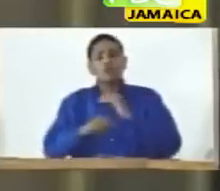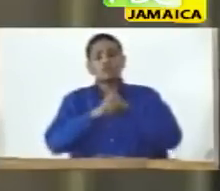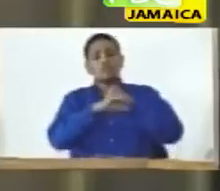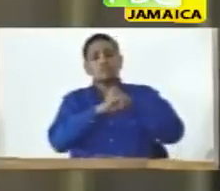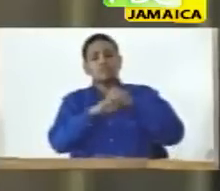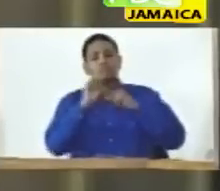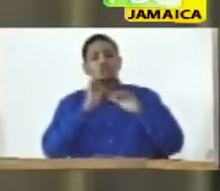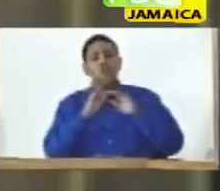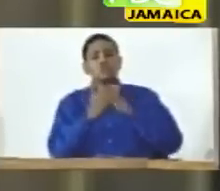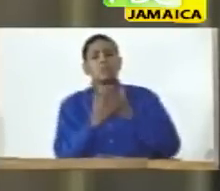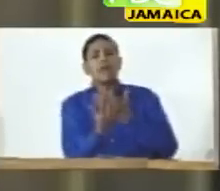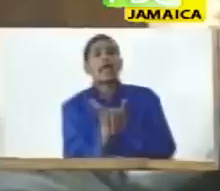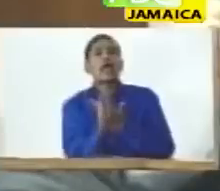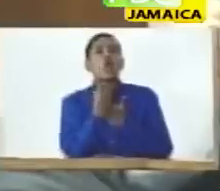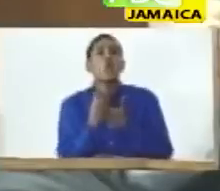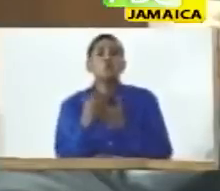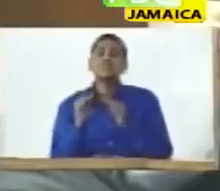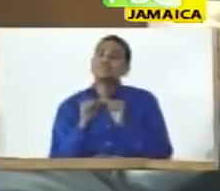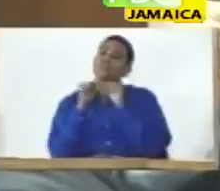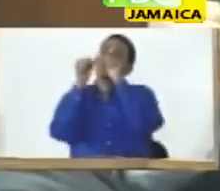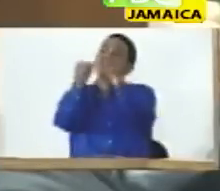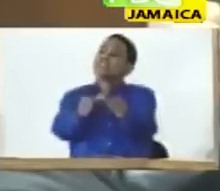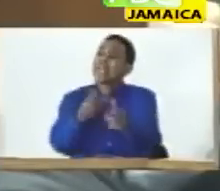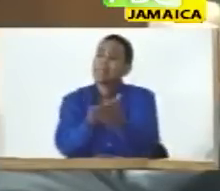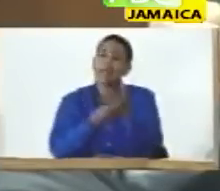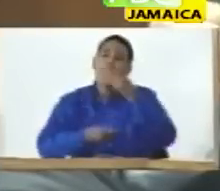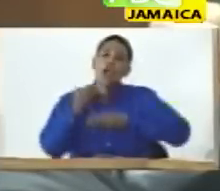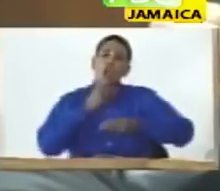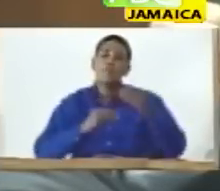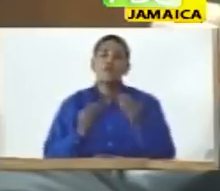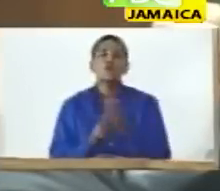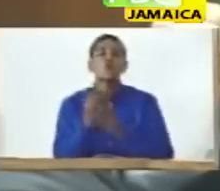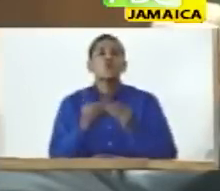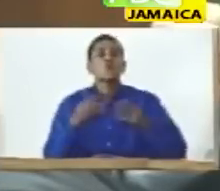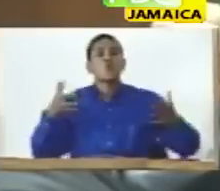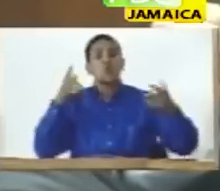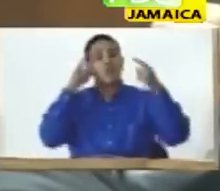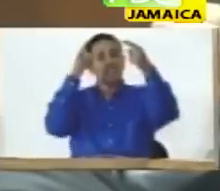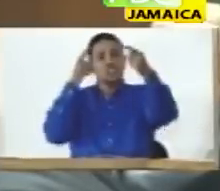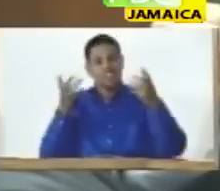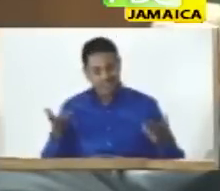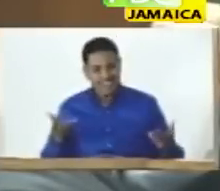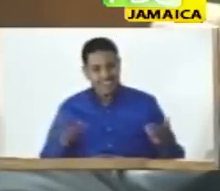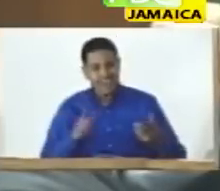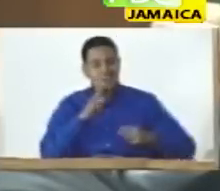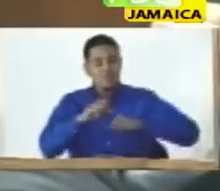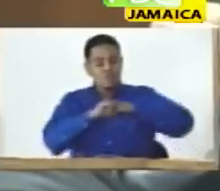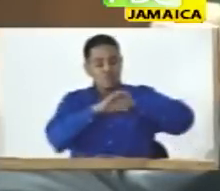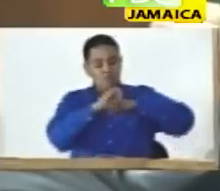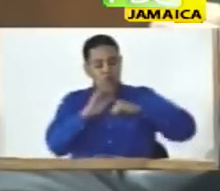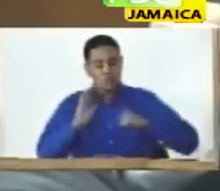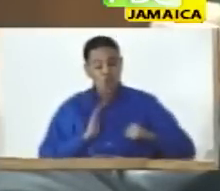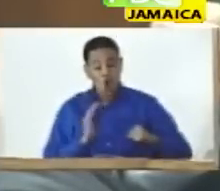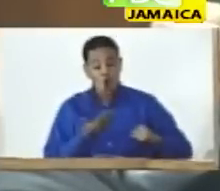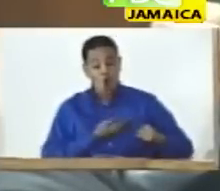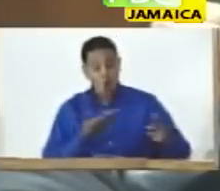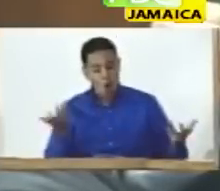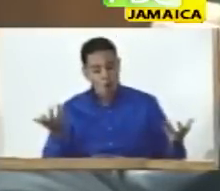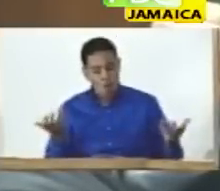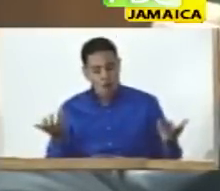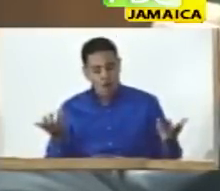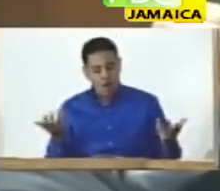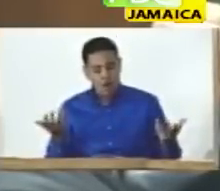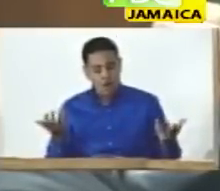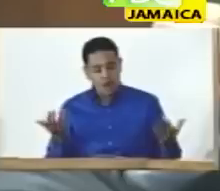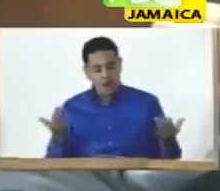Jamaica's inclusive, sustainable economic growth agenda and promoting our role as a